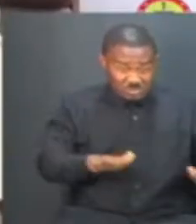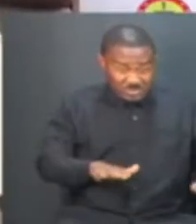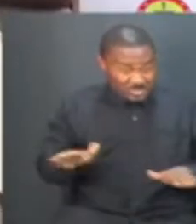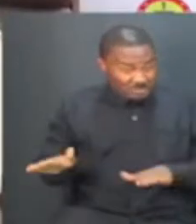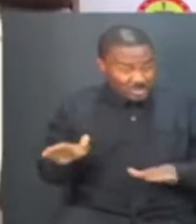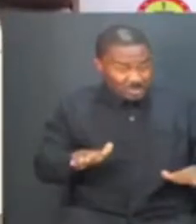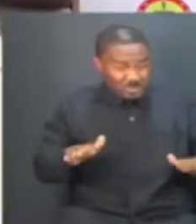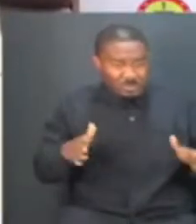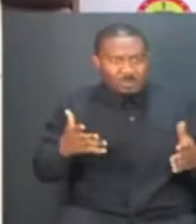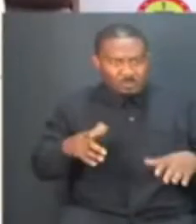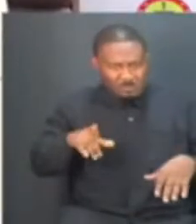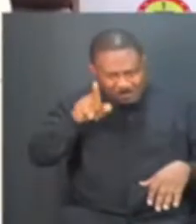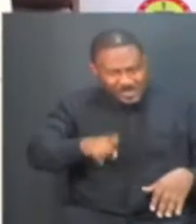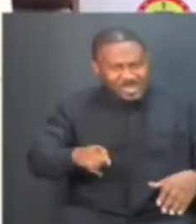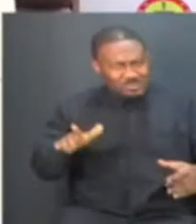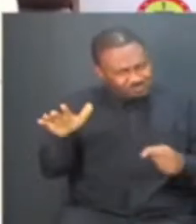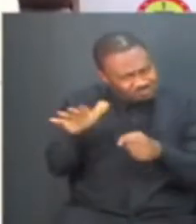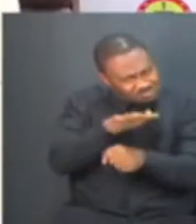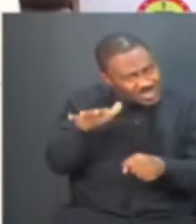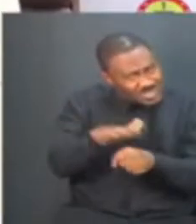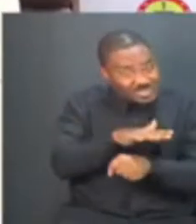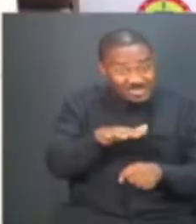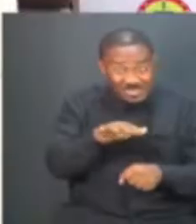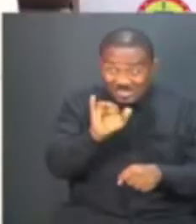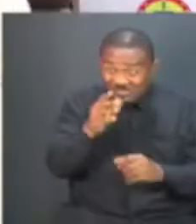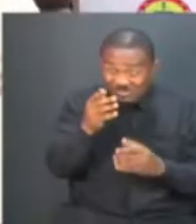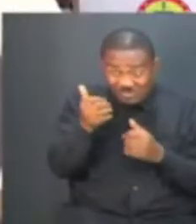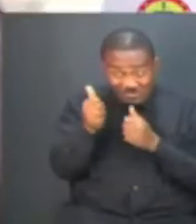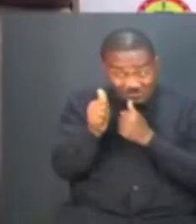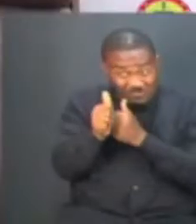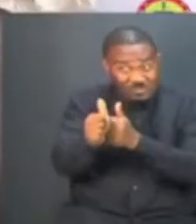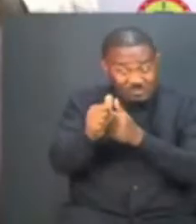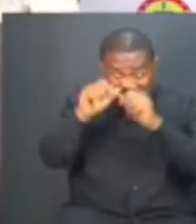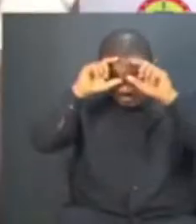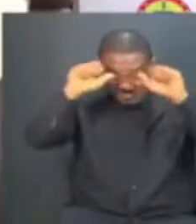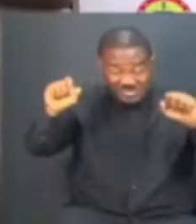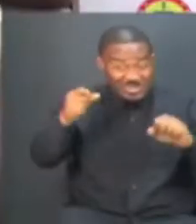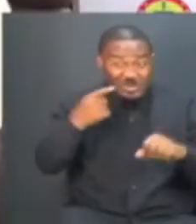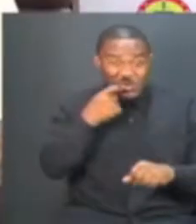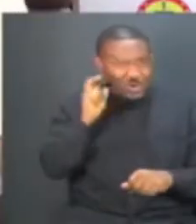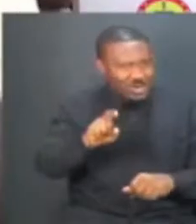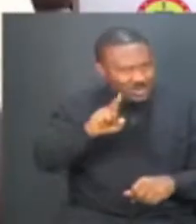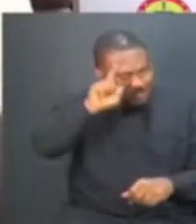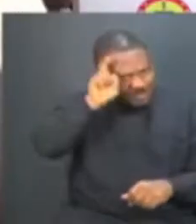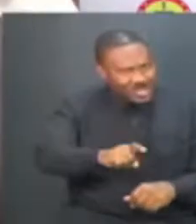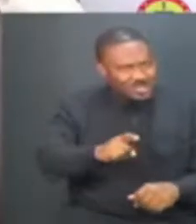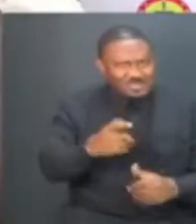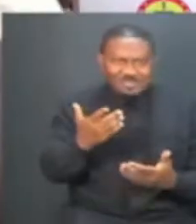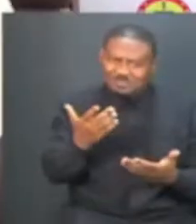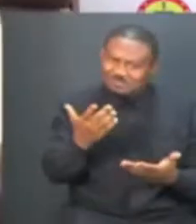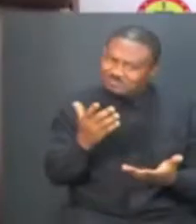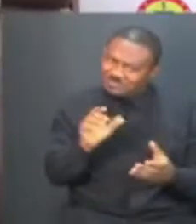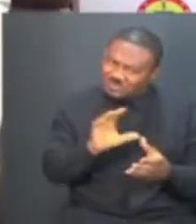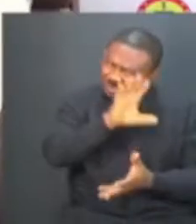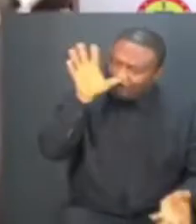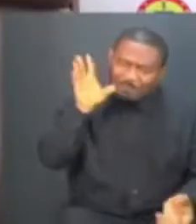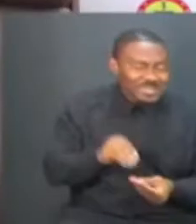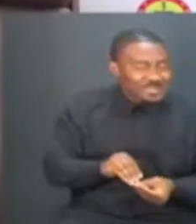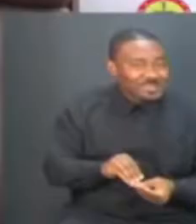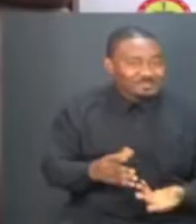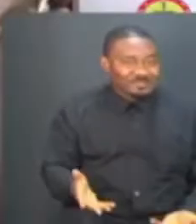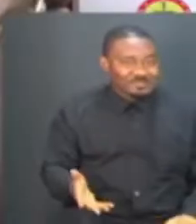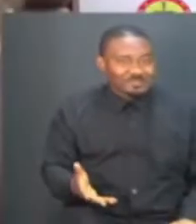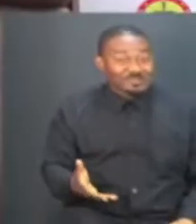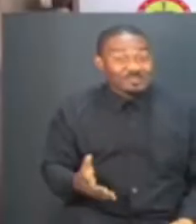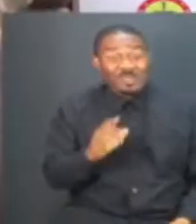president. And when you want to obey the directive of the president, obey it holistically. Don't obey it partially. So when you